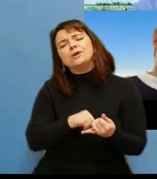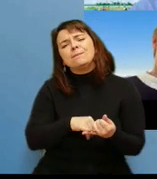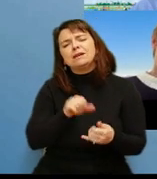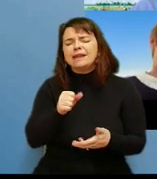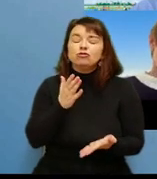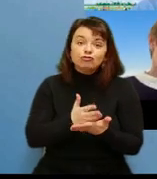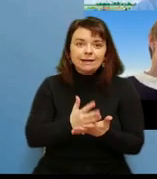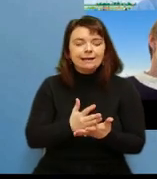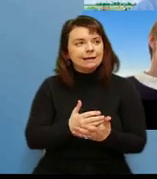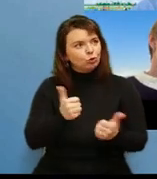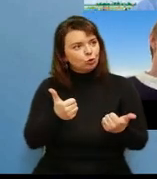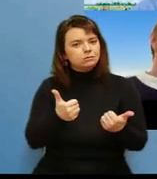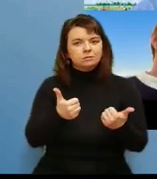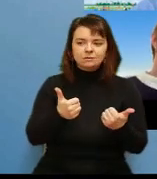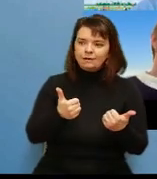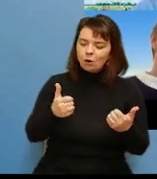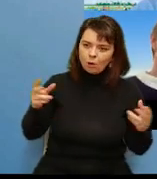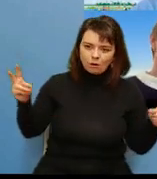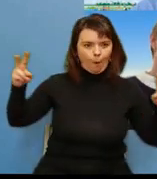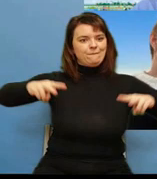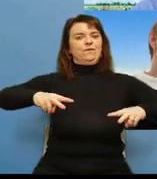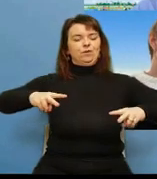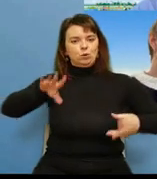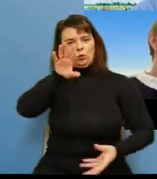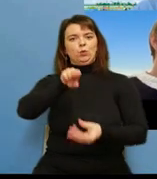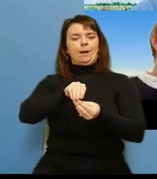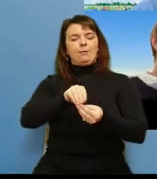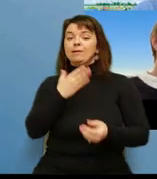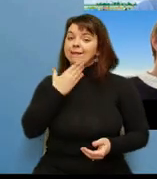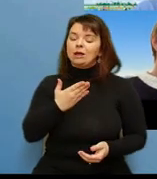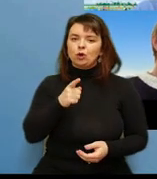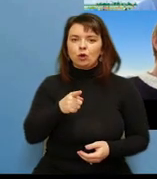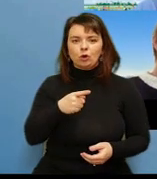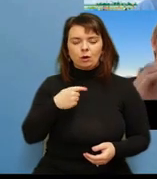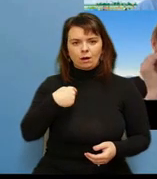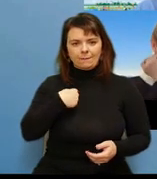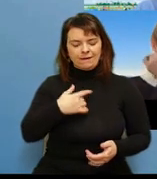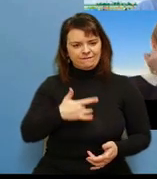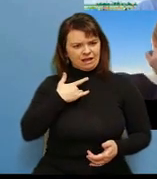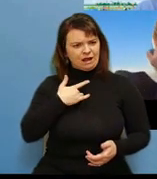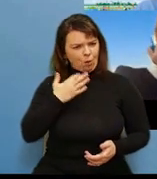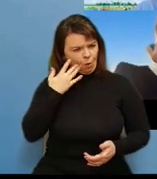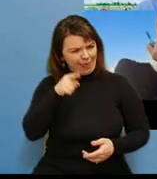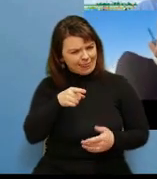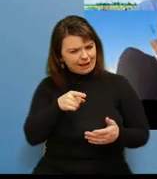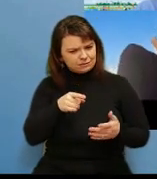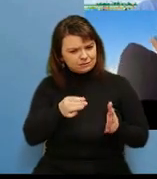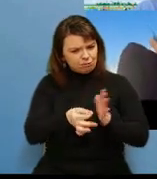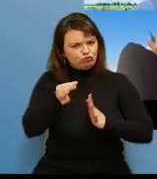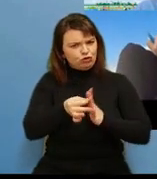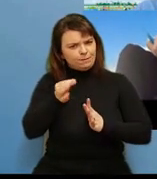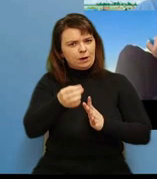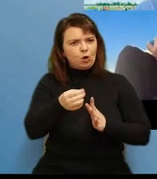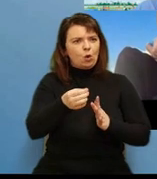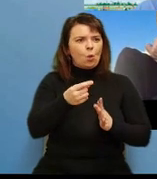thanks, Shepard. Tracy. Yeah, thank you, Shepard. I mean, that's really insightful, actually, to have that overview. So I'm particularly struck